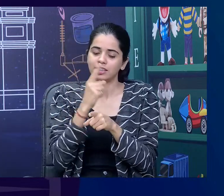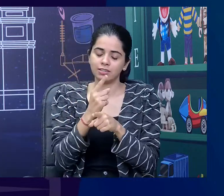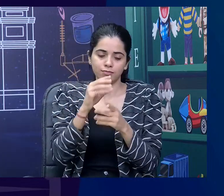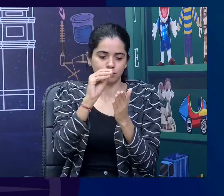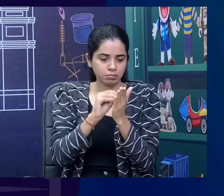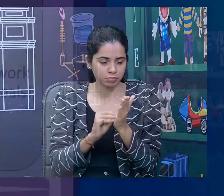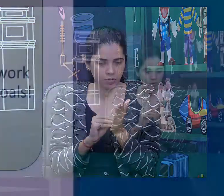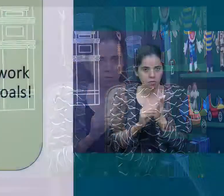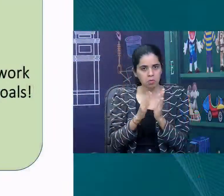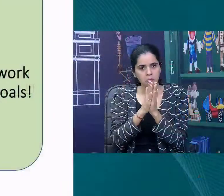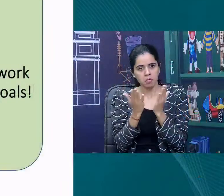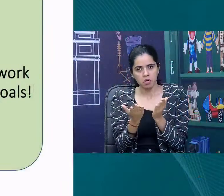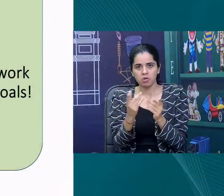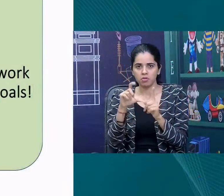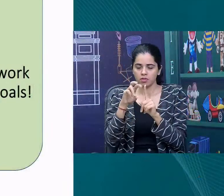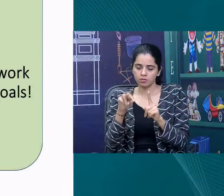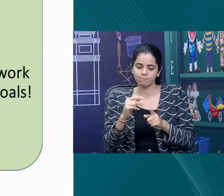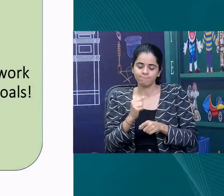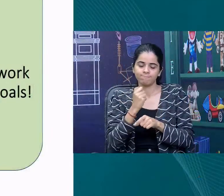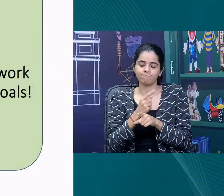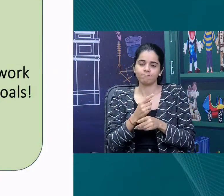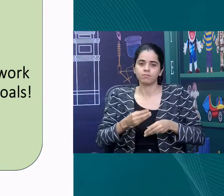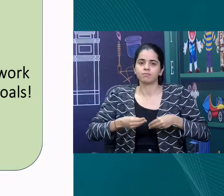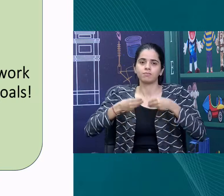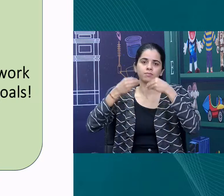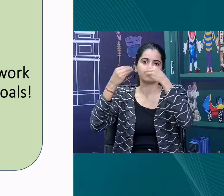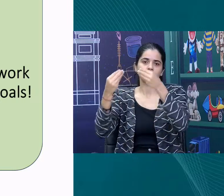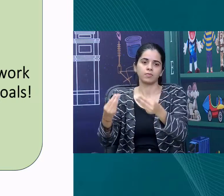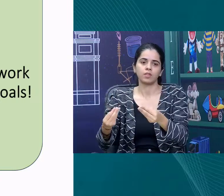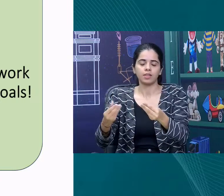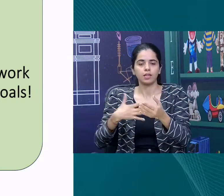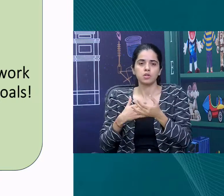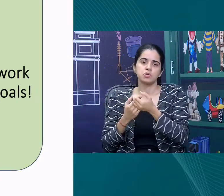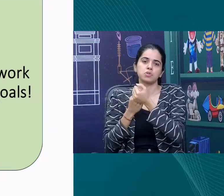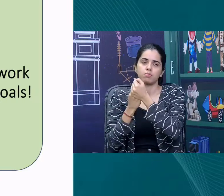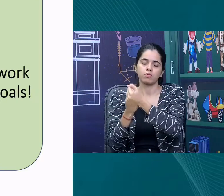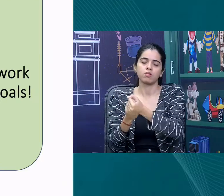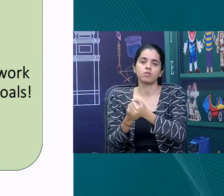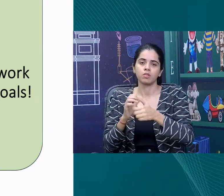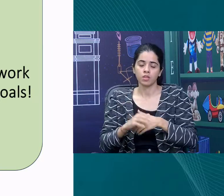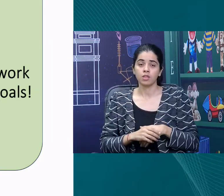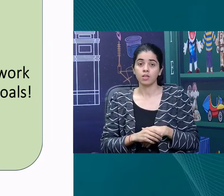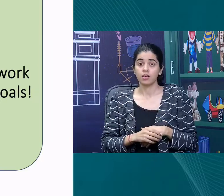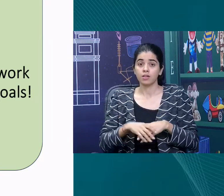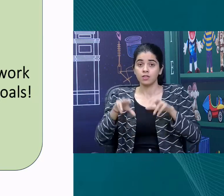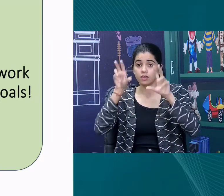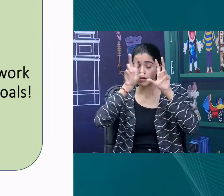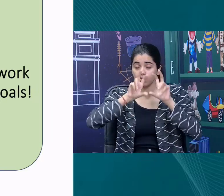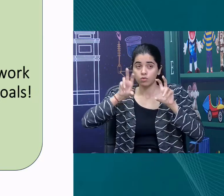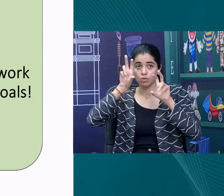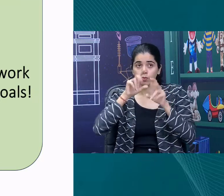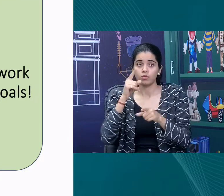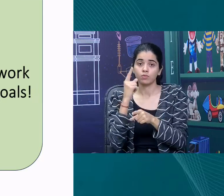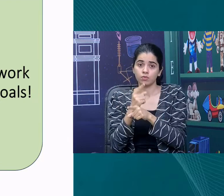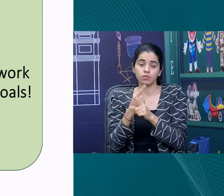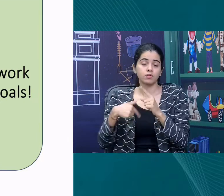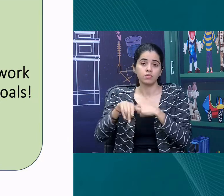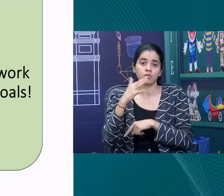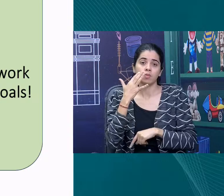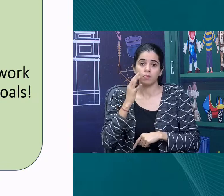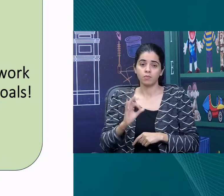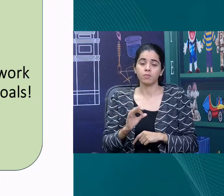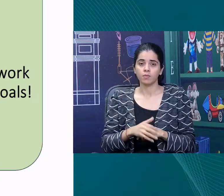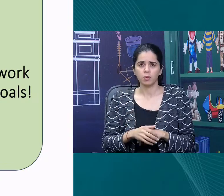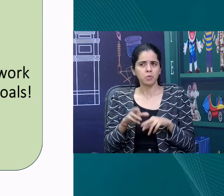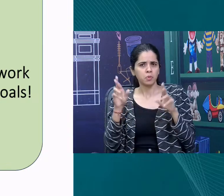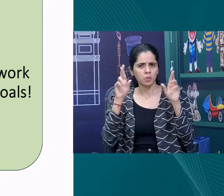that he has referred to a book, he has referred to a dictionary, so that she knows how to support him. So that observation of the teacher is very, very crucial.